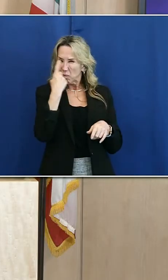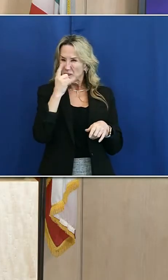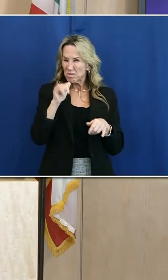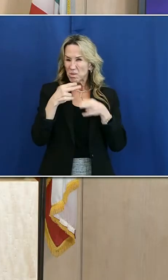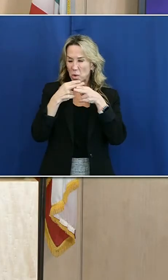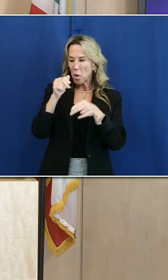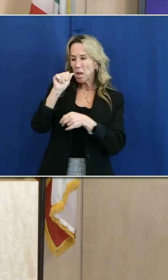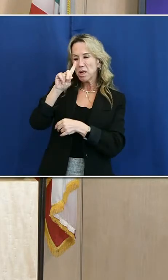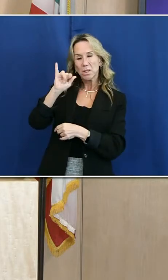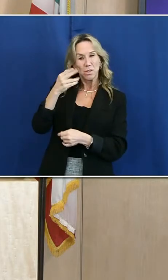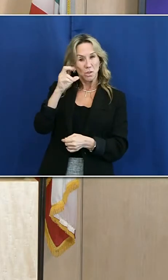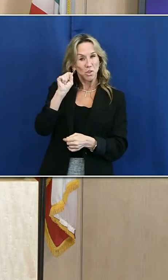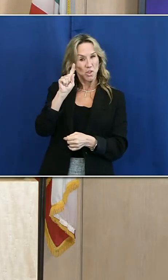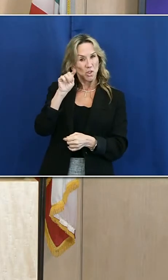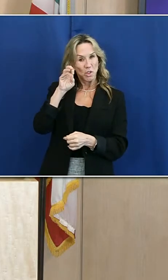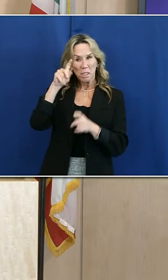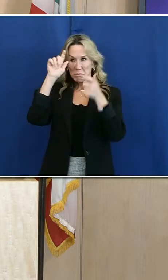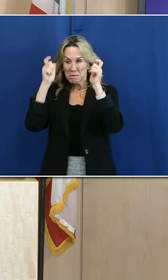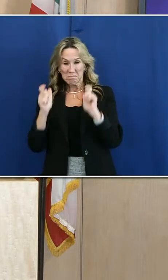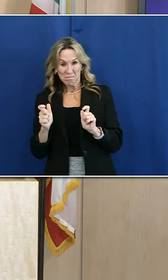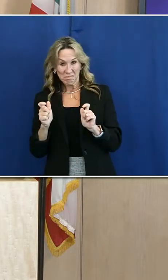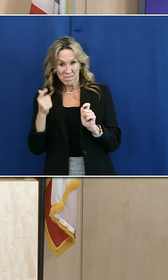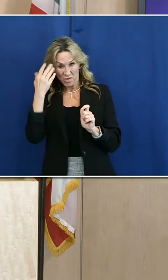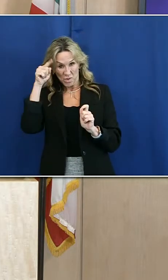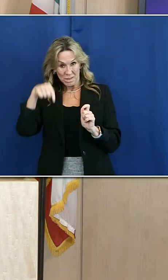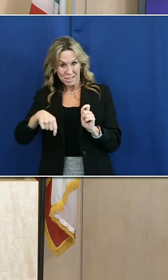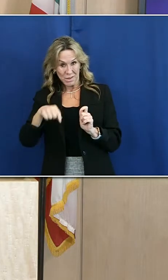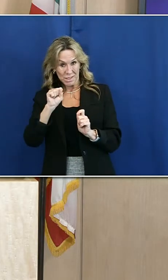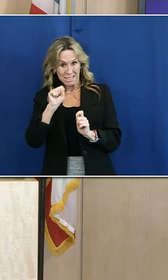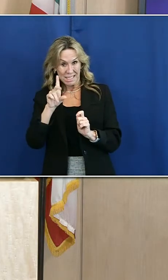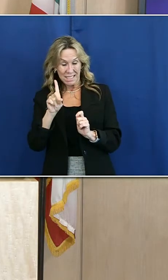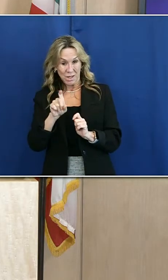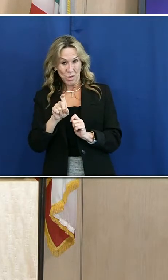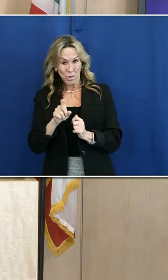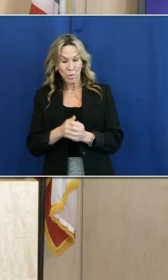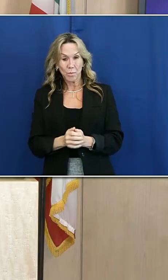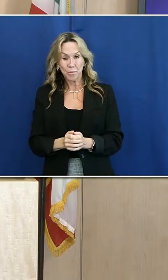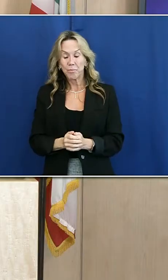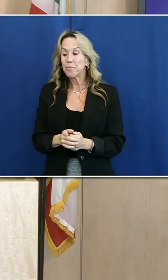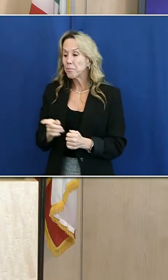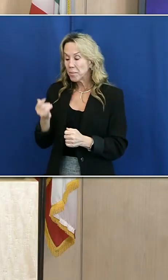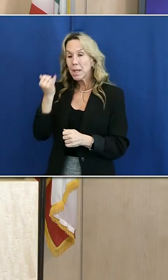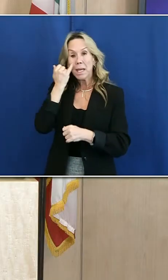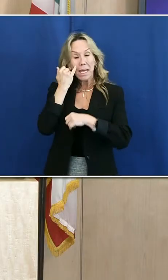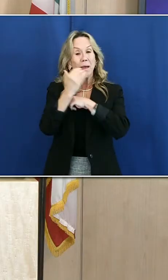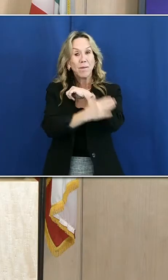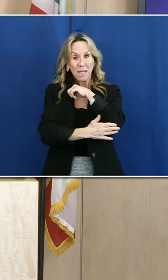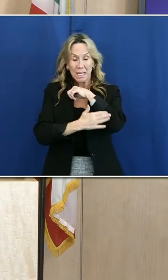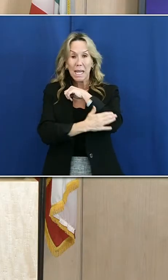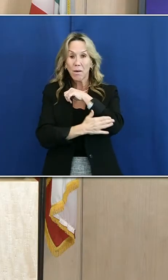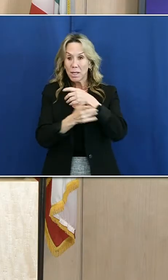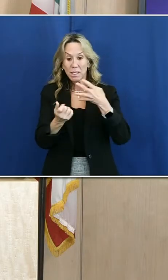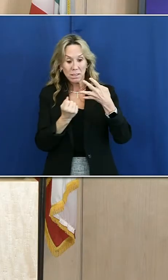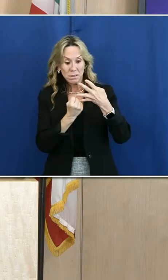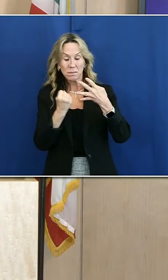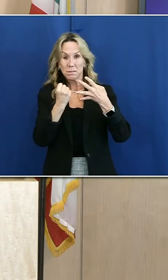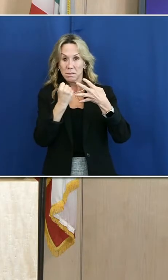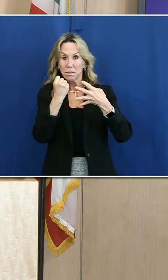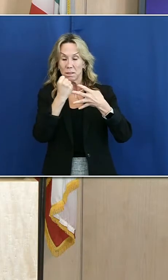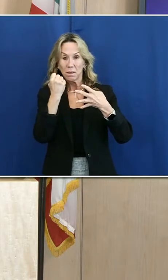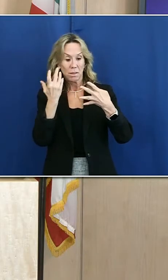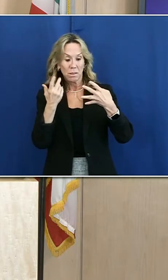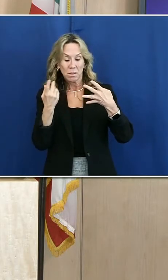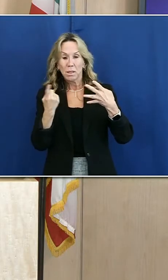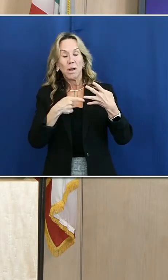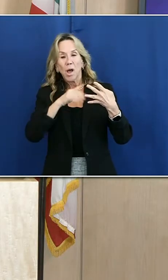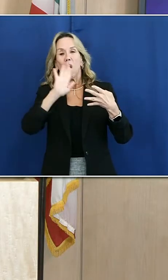in San Diego that's being applied? Well, if counties fulfill that criteria, all counties will have